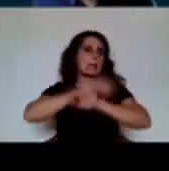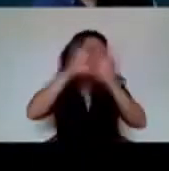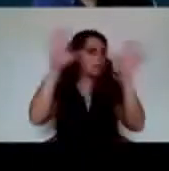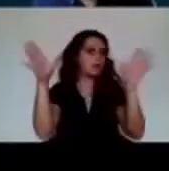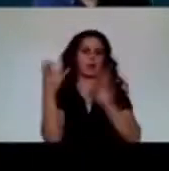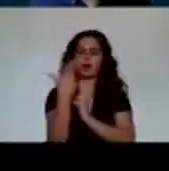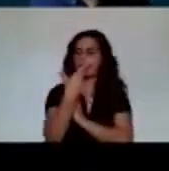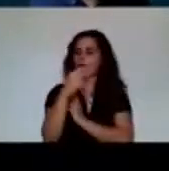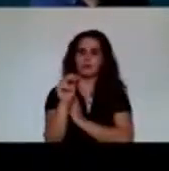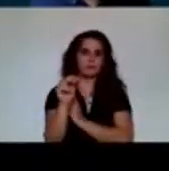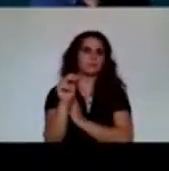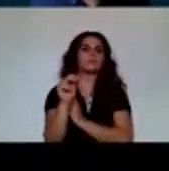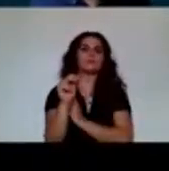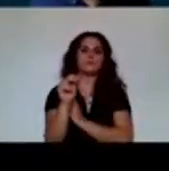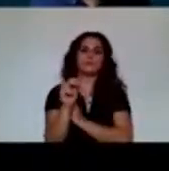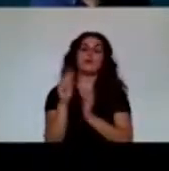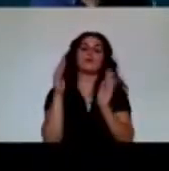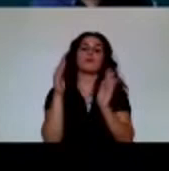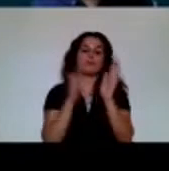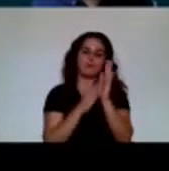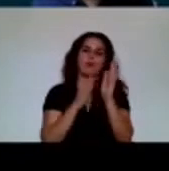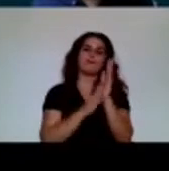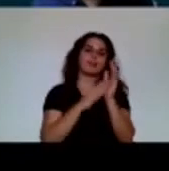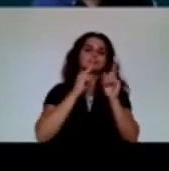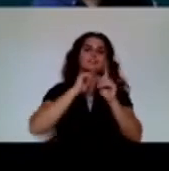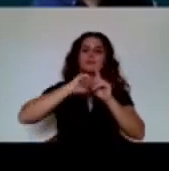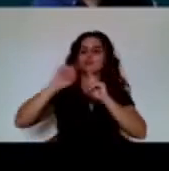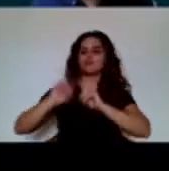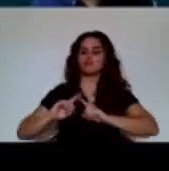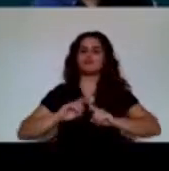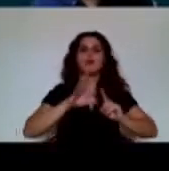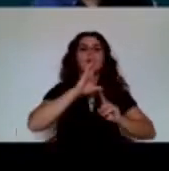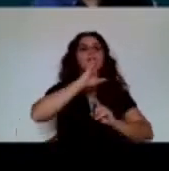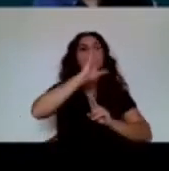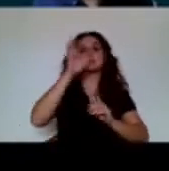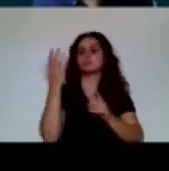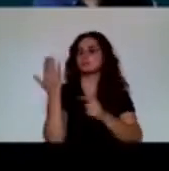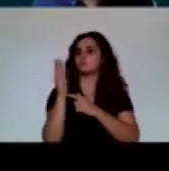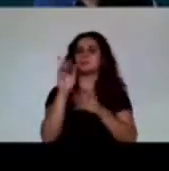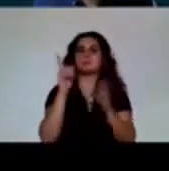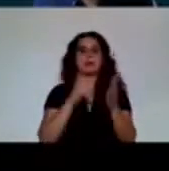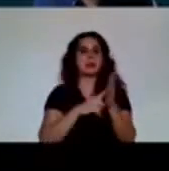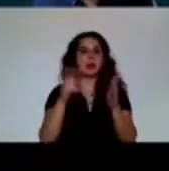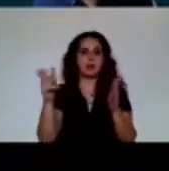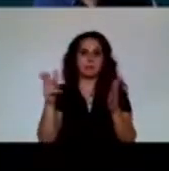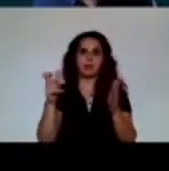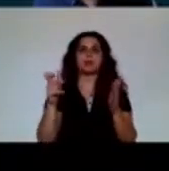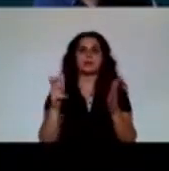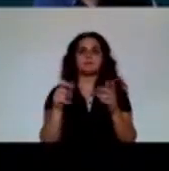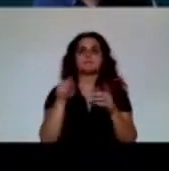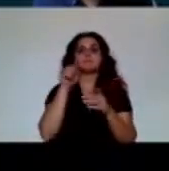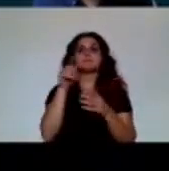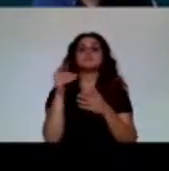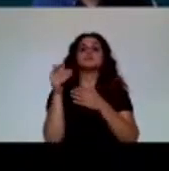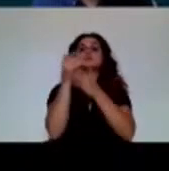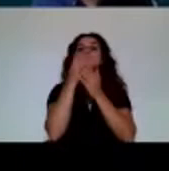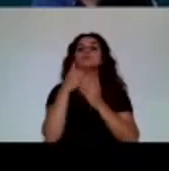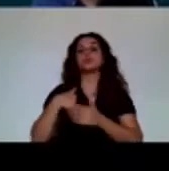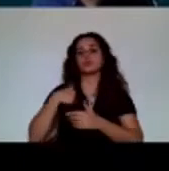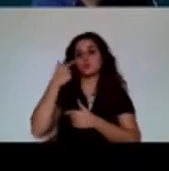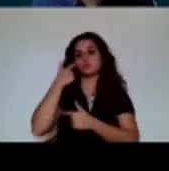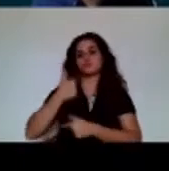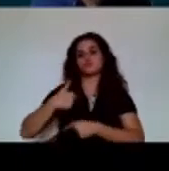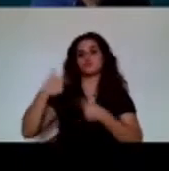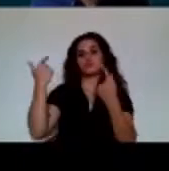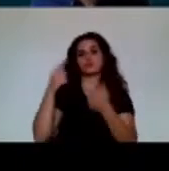no. So we have evidence from different countries, including the US. And in this study that I'm sharing with you